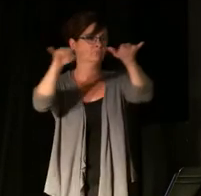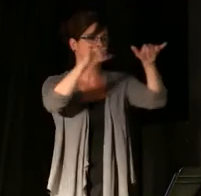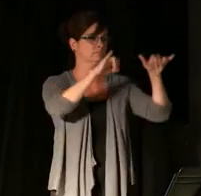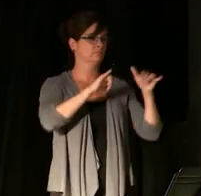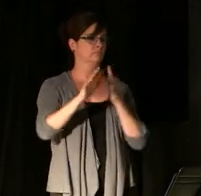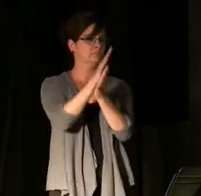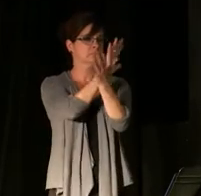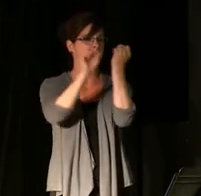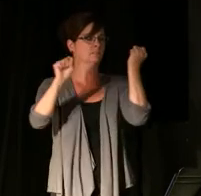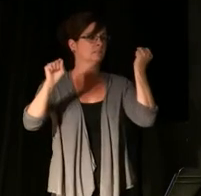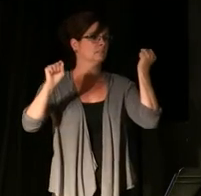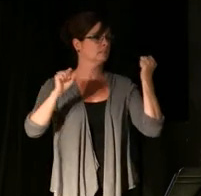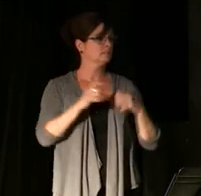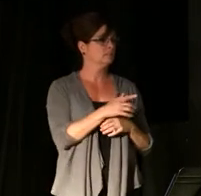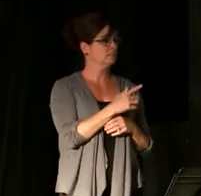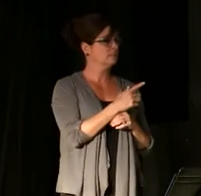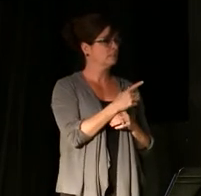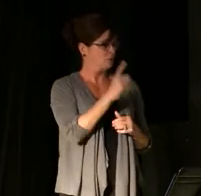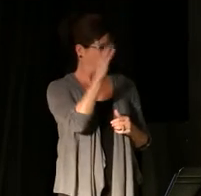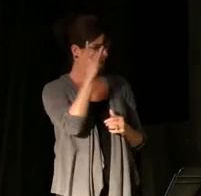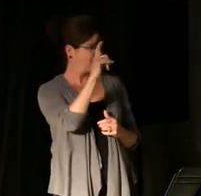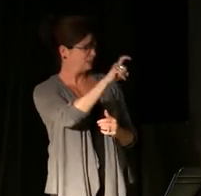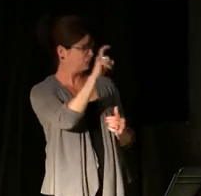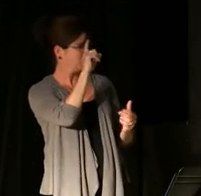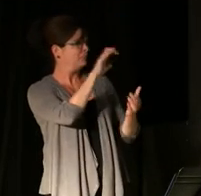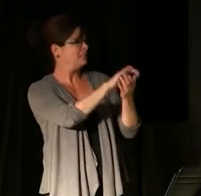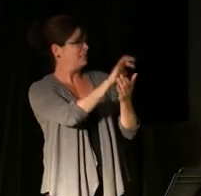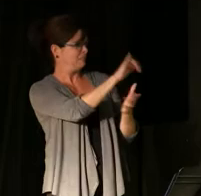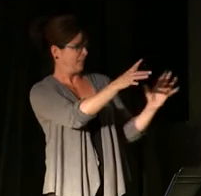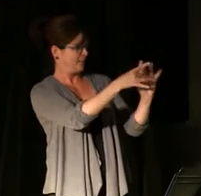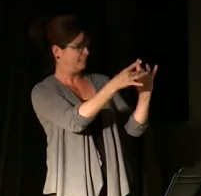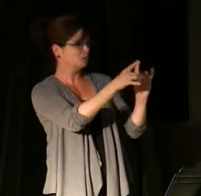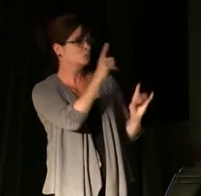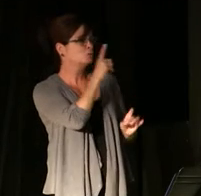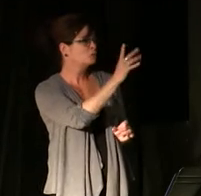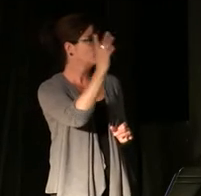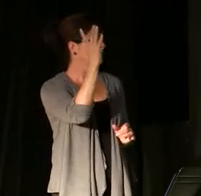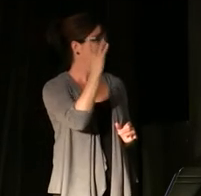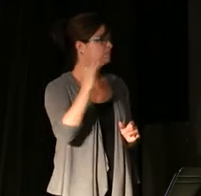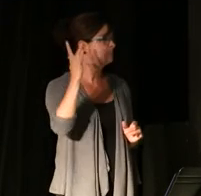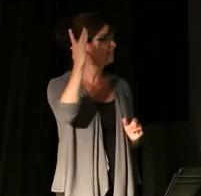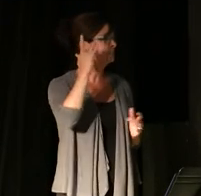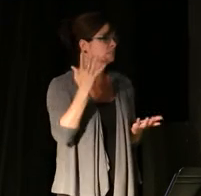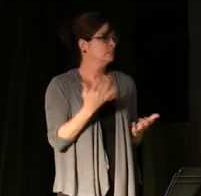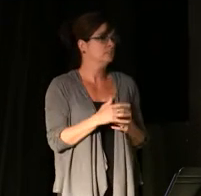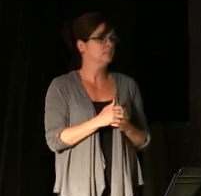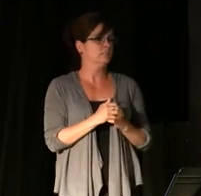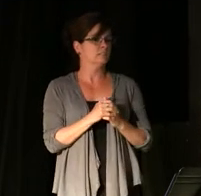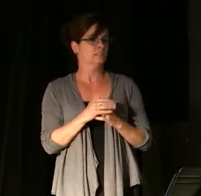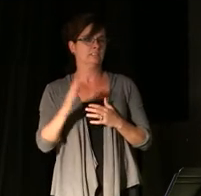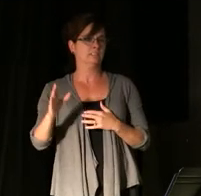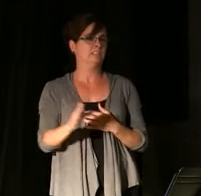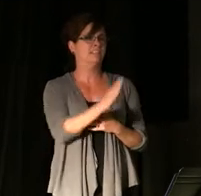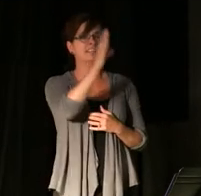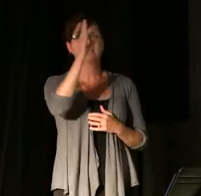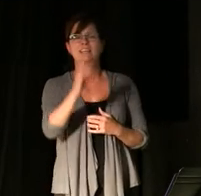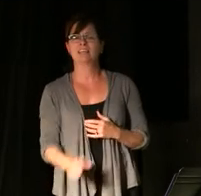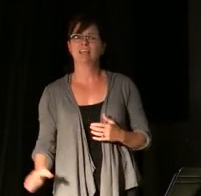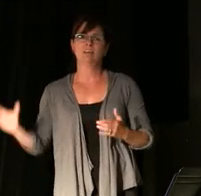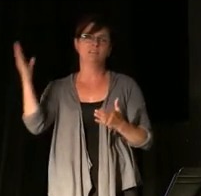been. Why should I believe it's true? It never